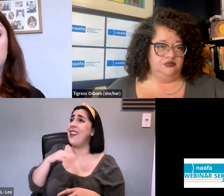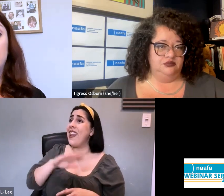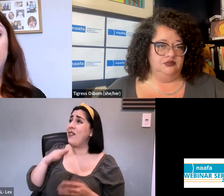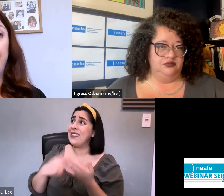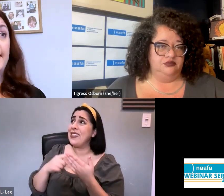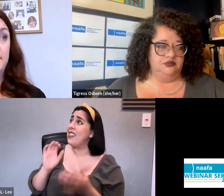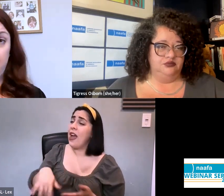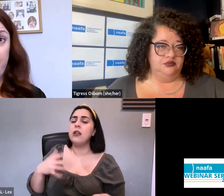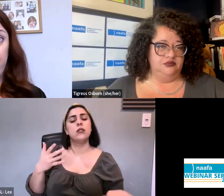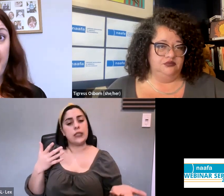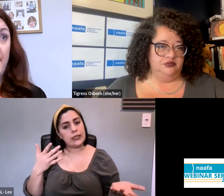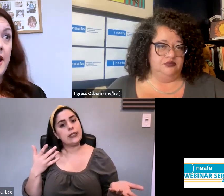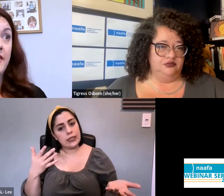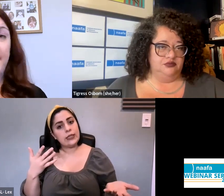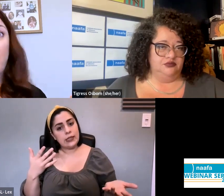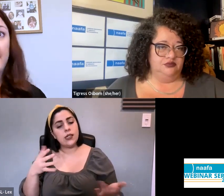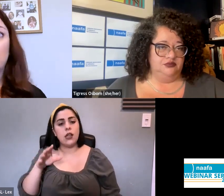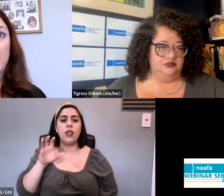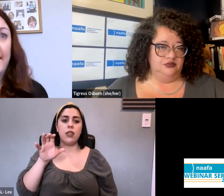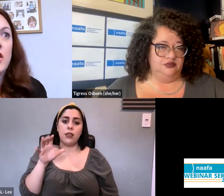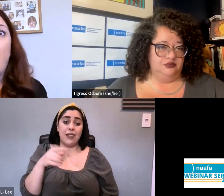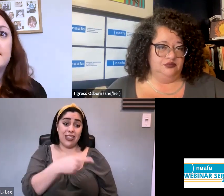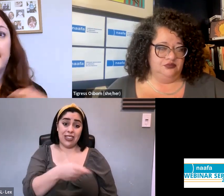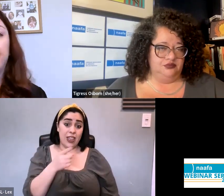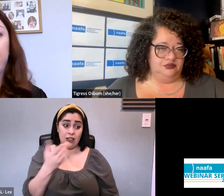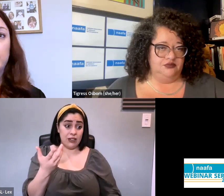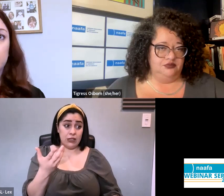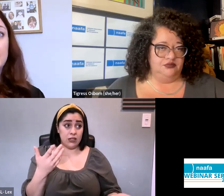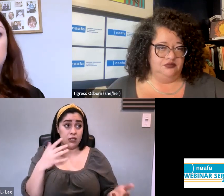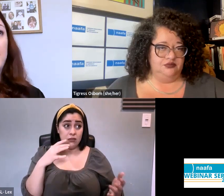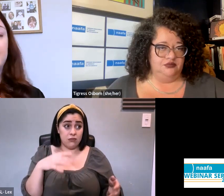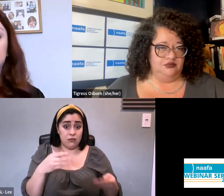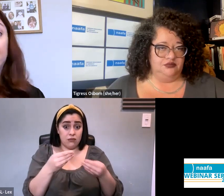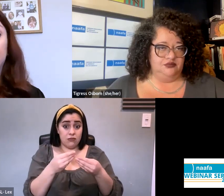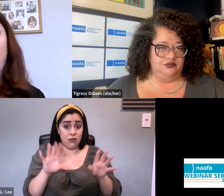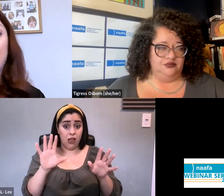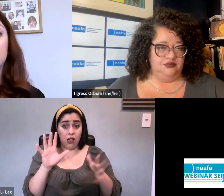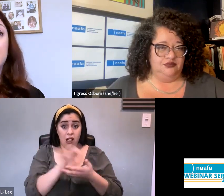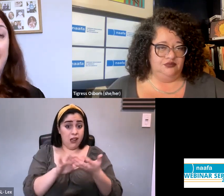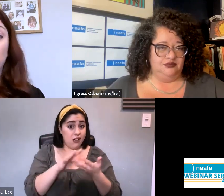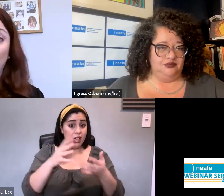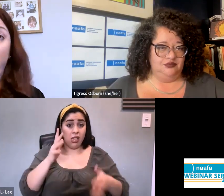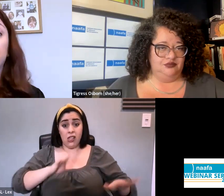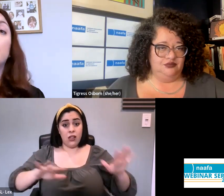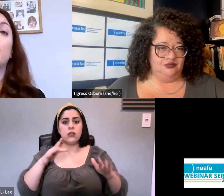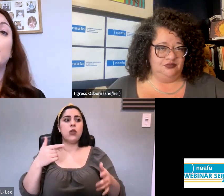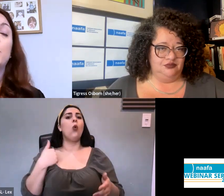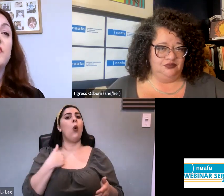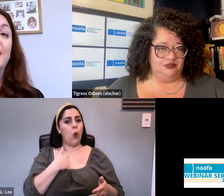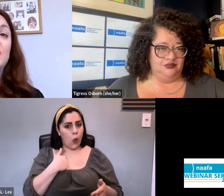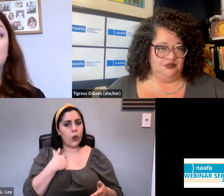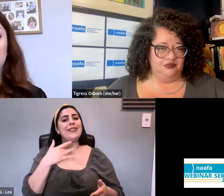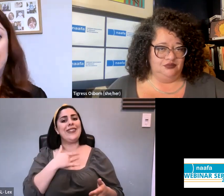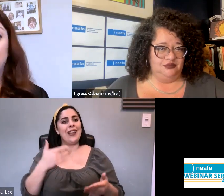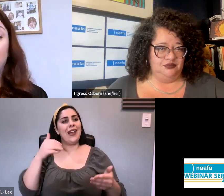conversations. And they are at a loss. And I really do have to take their hand and walk them